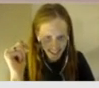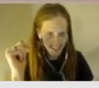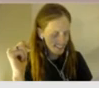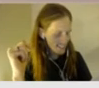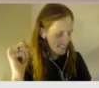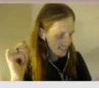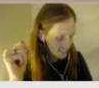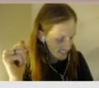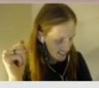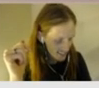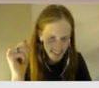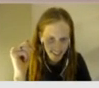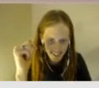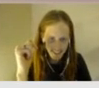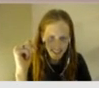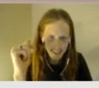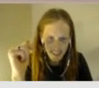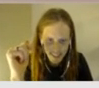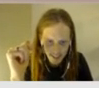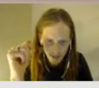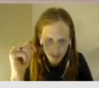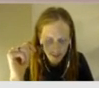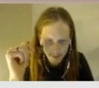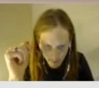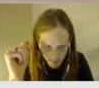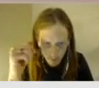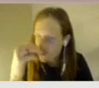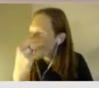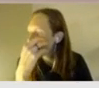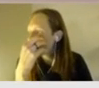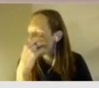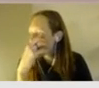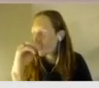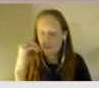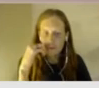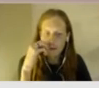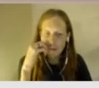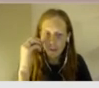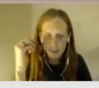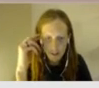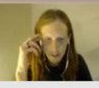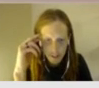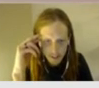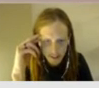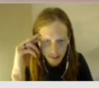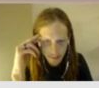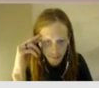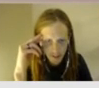like have to make decisions. Okay. Do I try to help somebody and intervene in a scene, or do I sit there as a professional and record whatever's happening? And